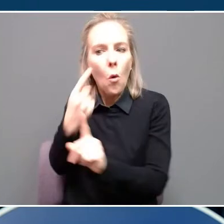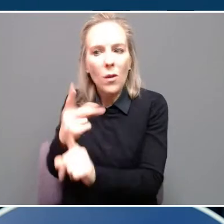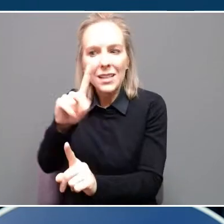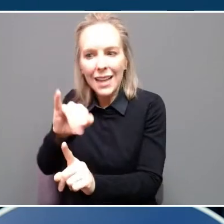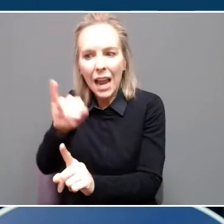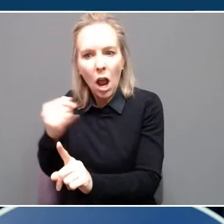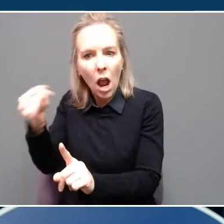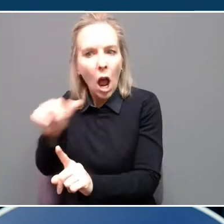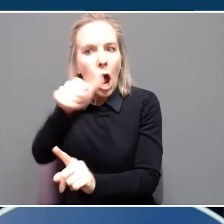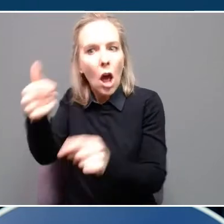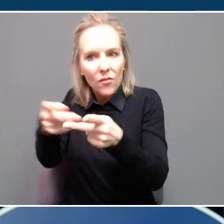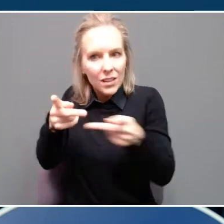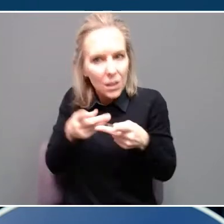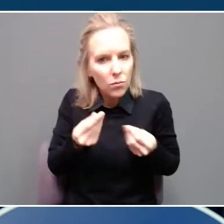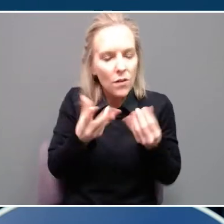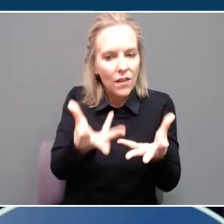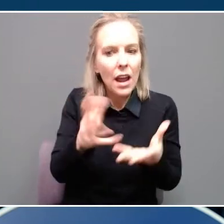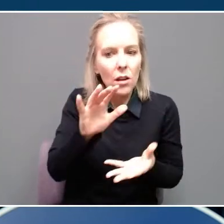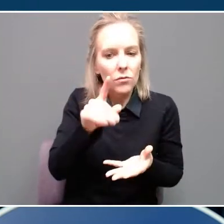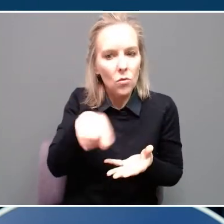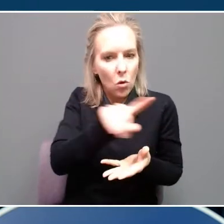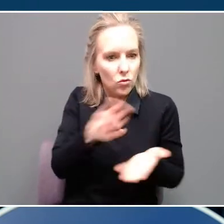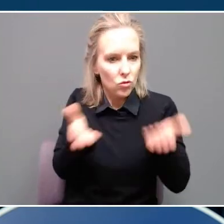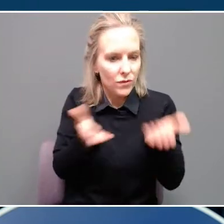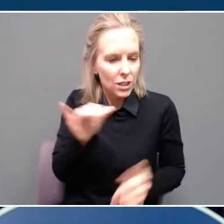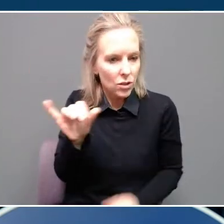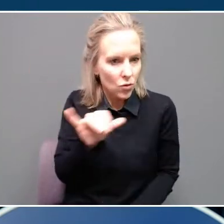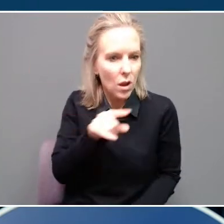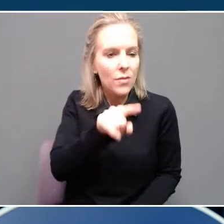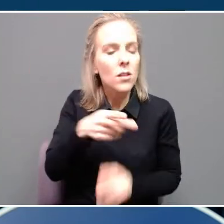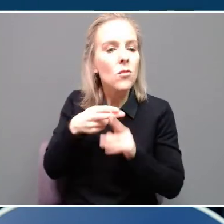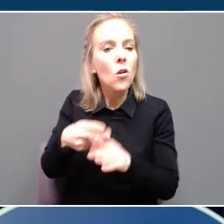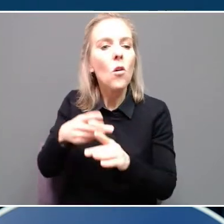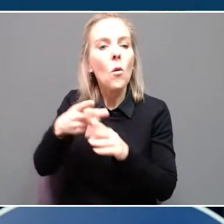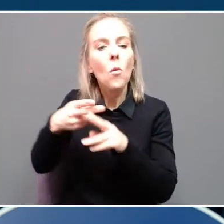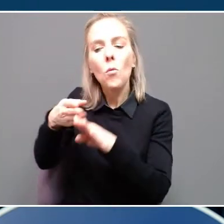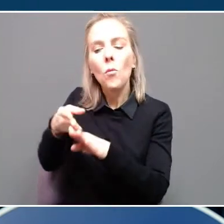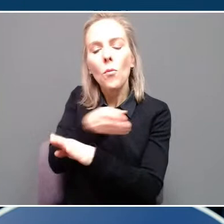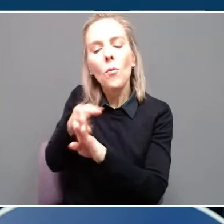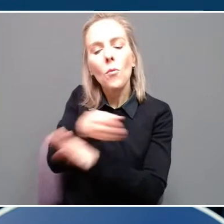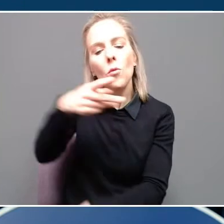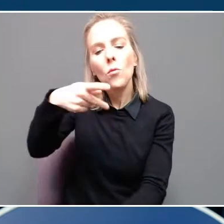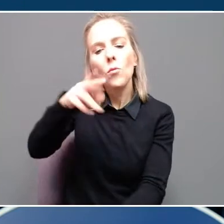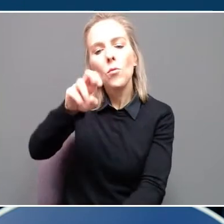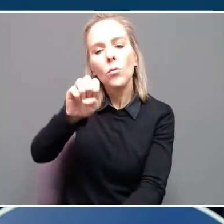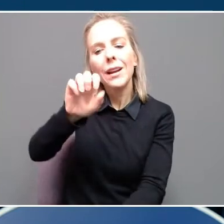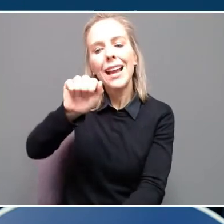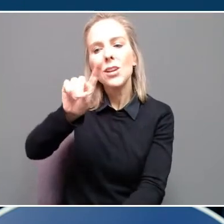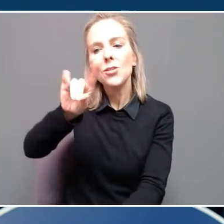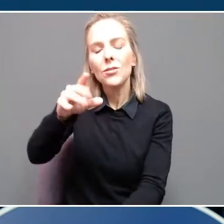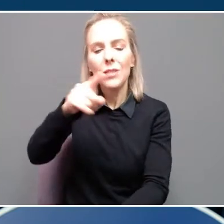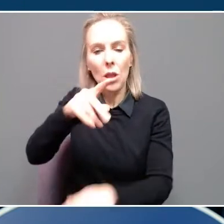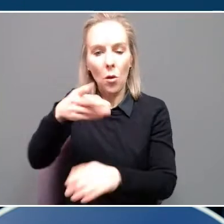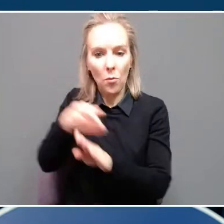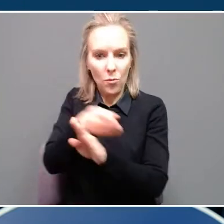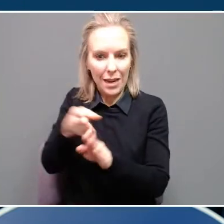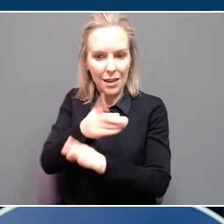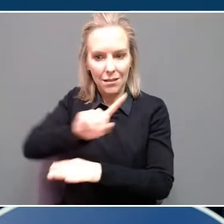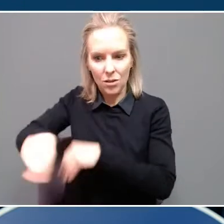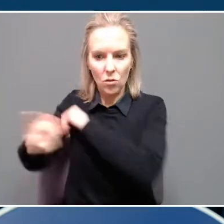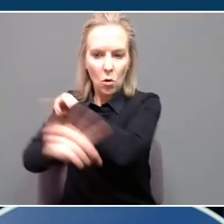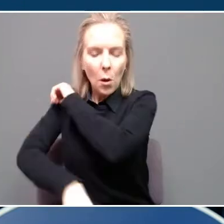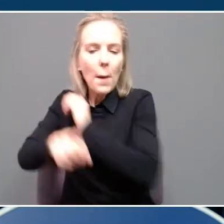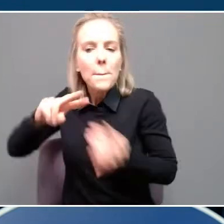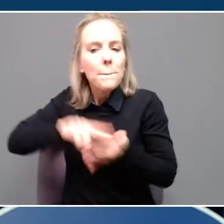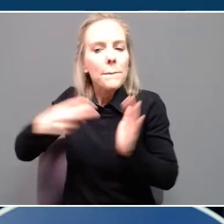is this is pre adjudication. So these children, these juveniles, haven't been found guilty of their crime yet, and so there's a